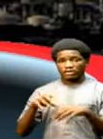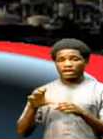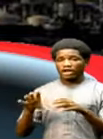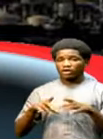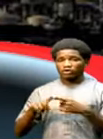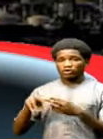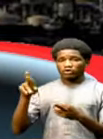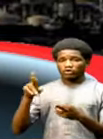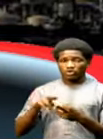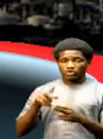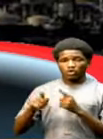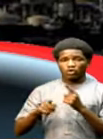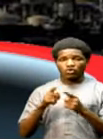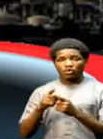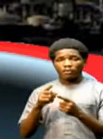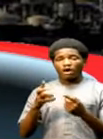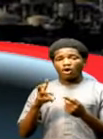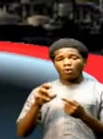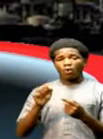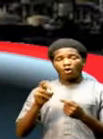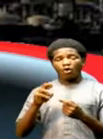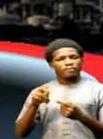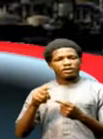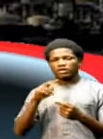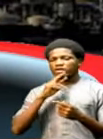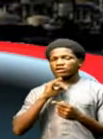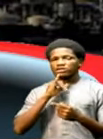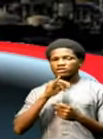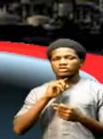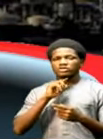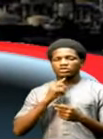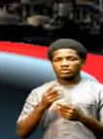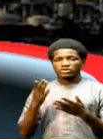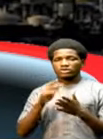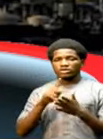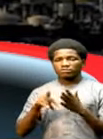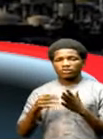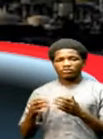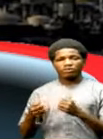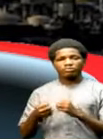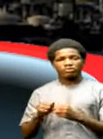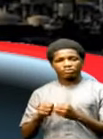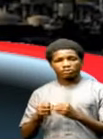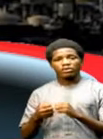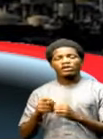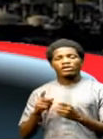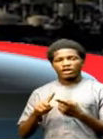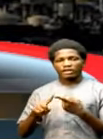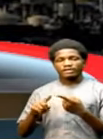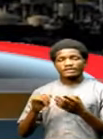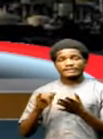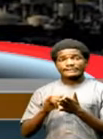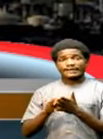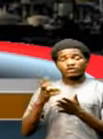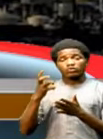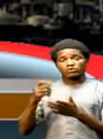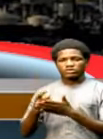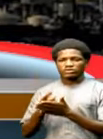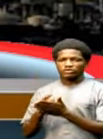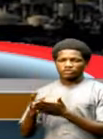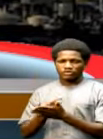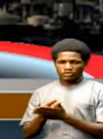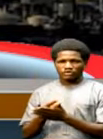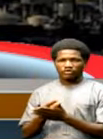be taken for granted. This formed part of the issues that came up at the workshop on the rule of law and